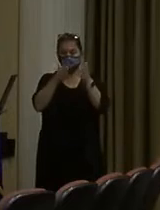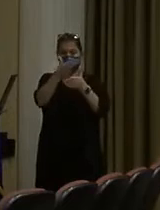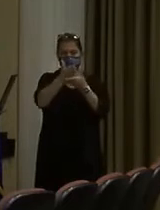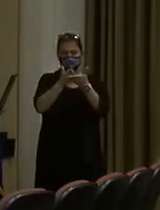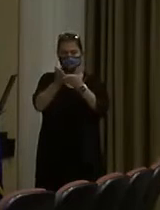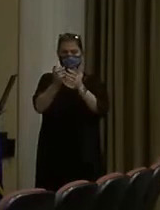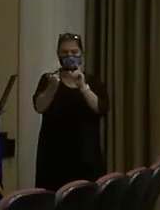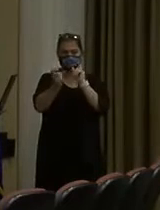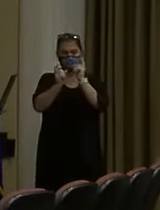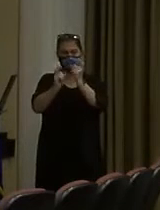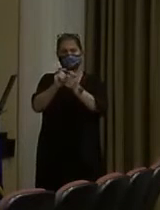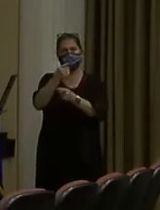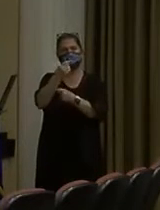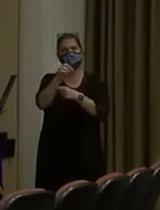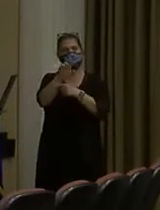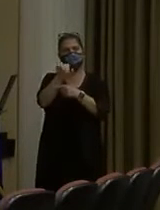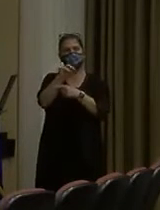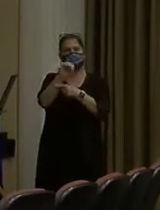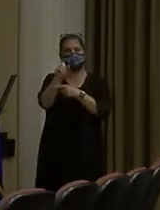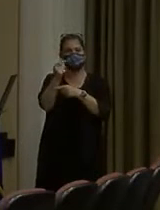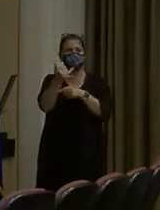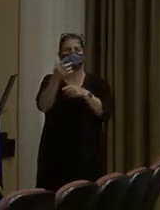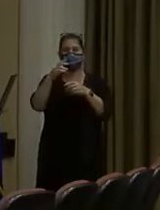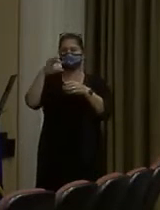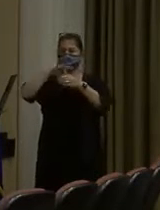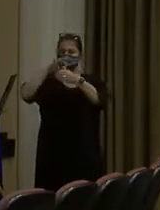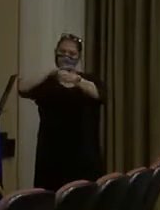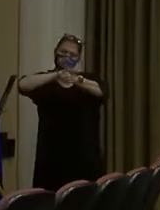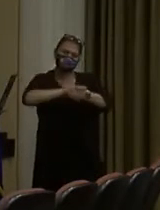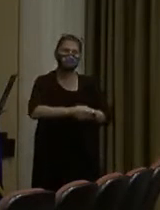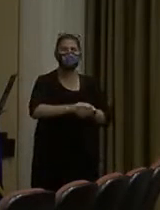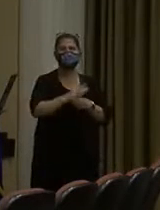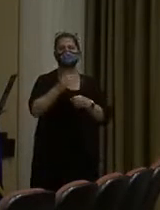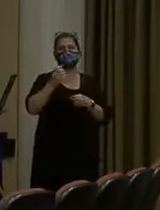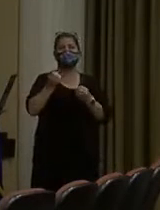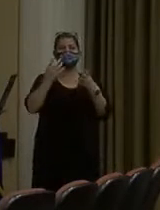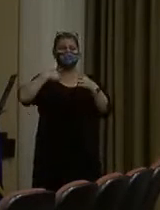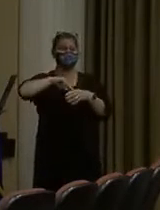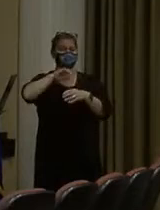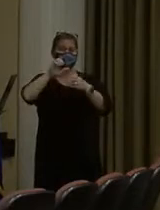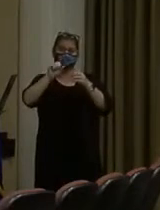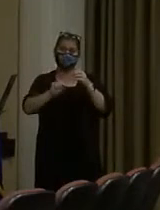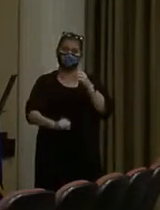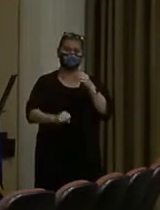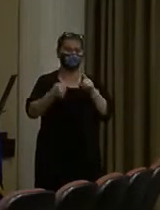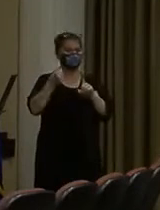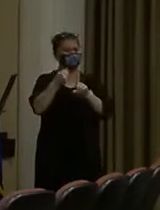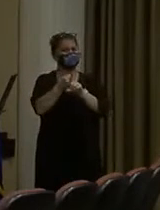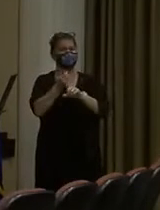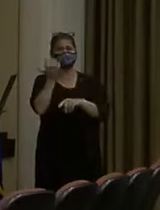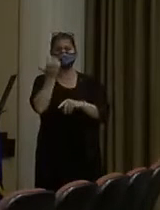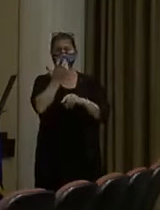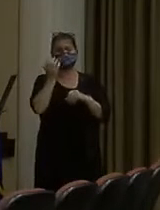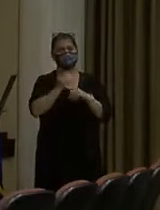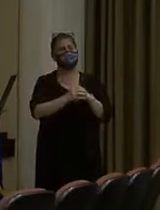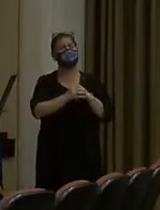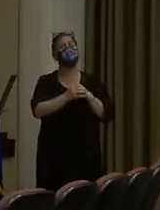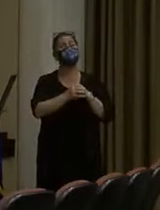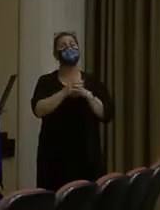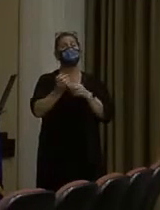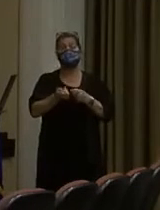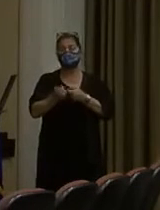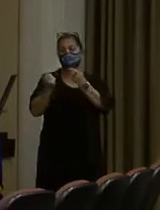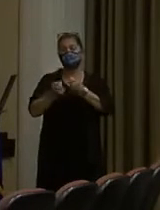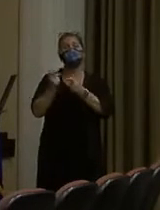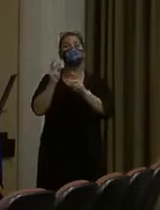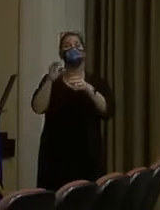including restricting ballot access, voter suppression tactics that many of us in the South are experiencing right now. Purging